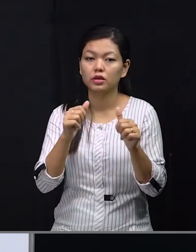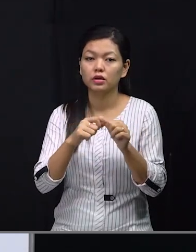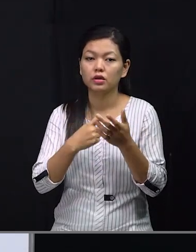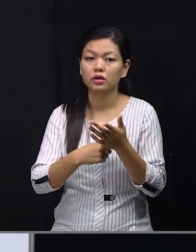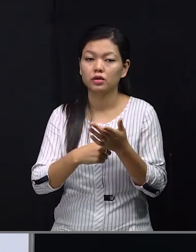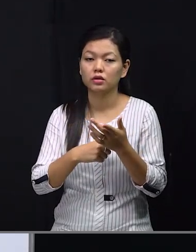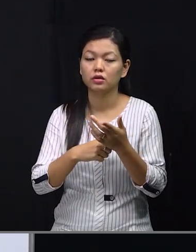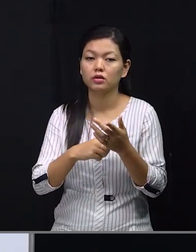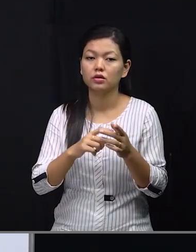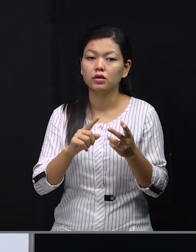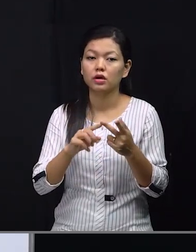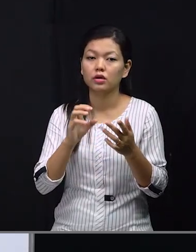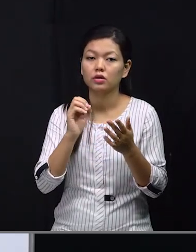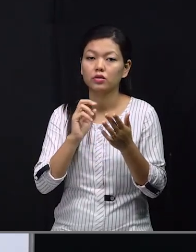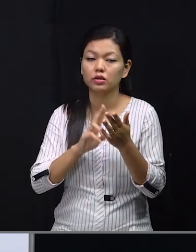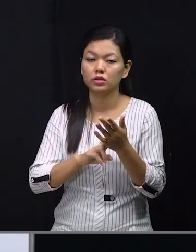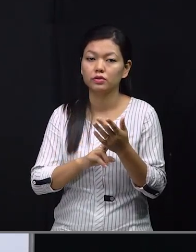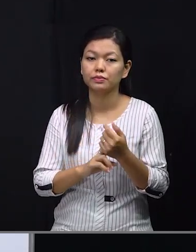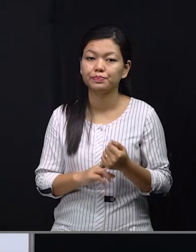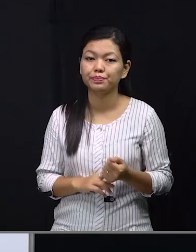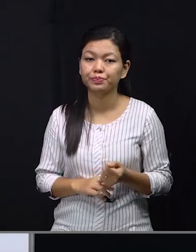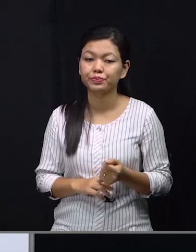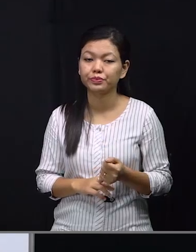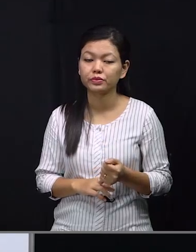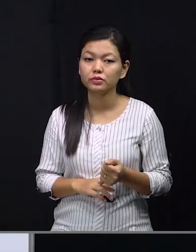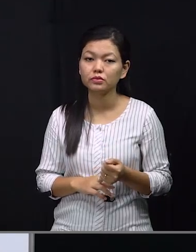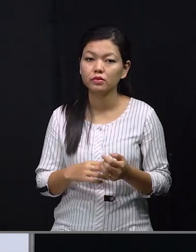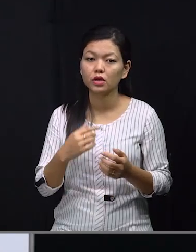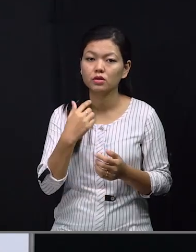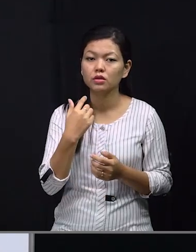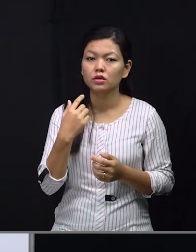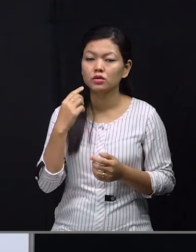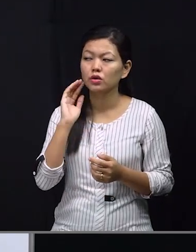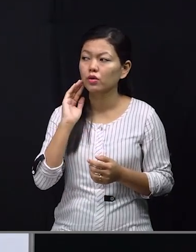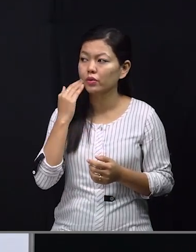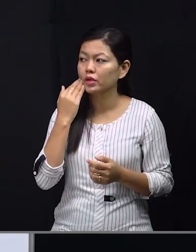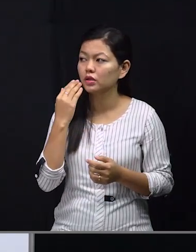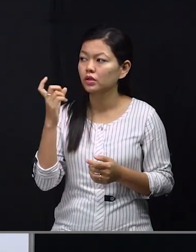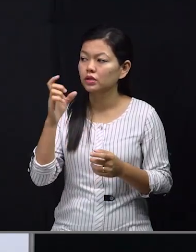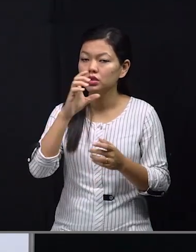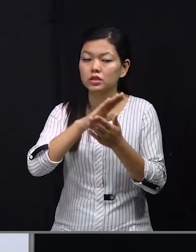it with iodine in the presence of iron chloride.